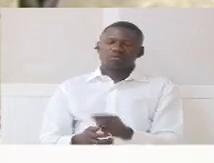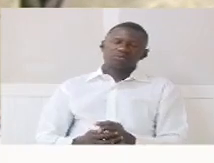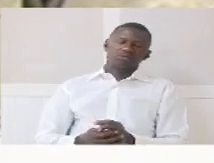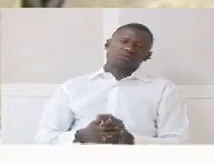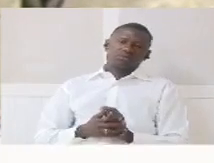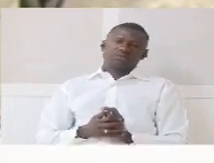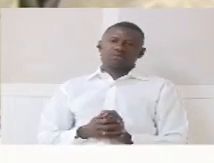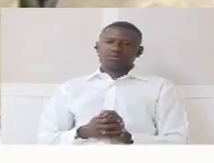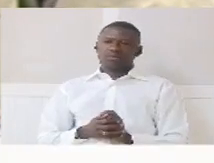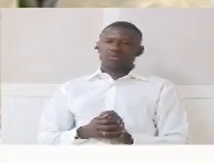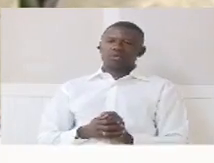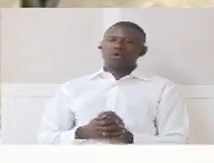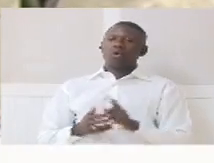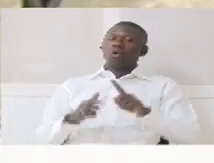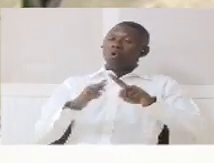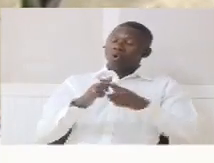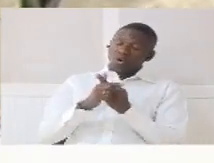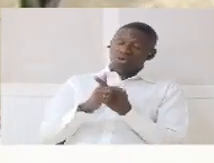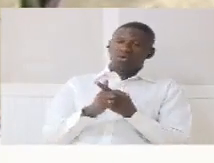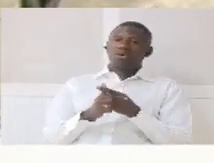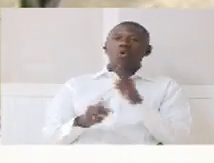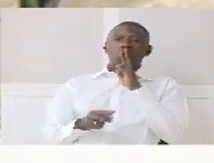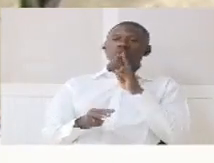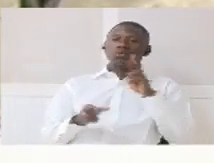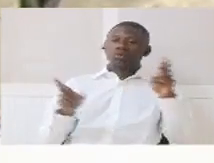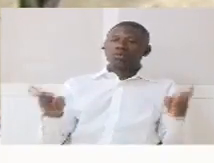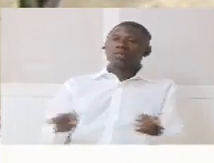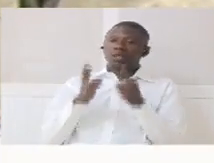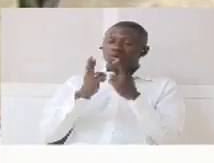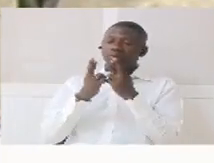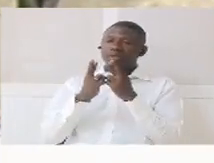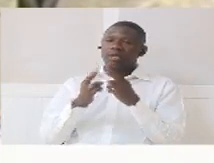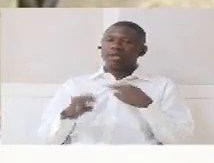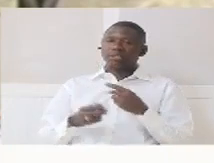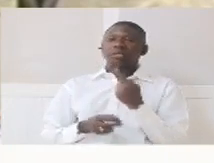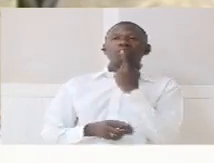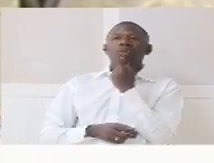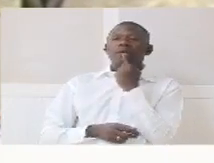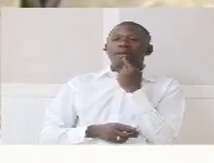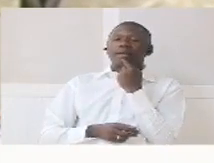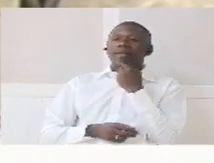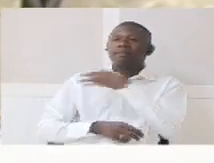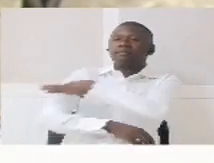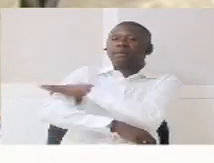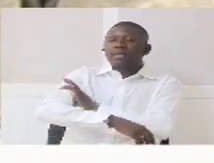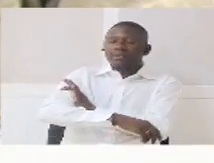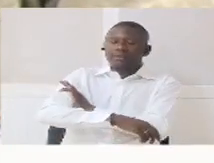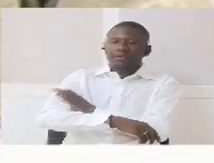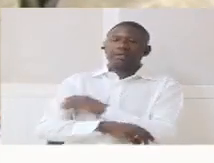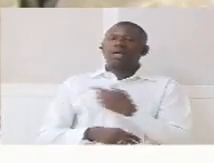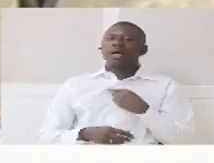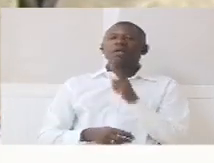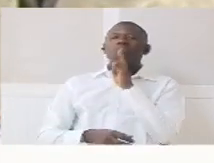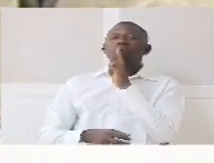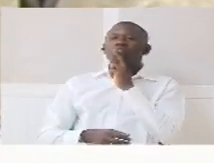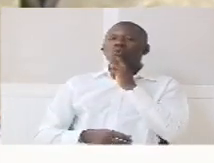boys. Or you mean recommend red band? Or those that are recommended as red band. And you want to call? And those